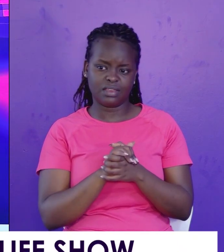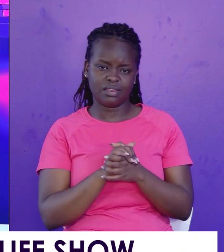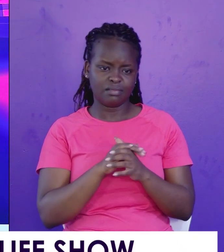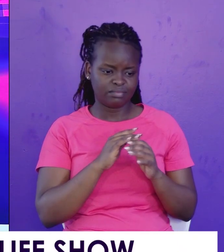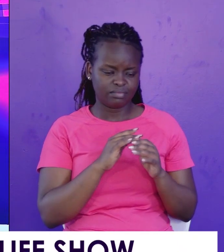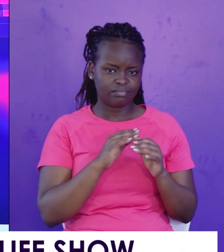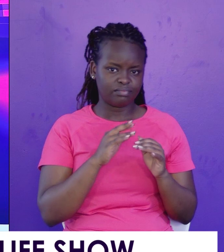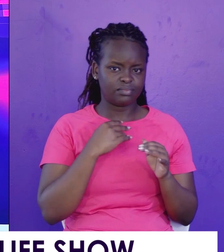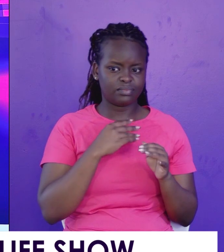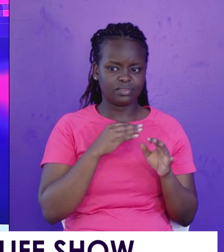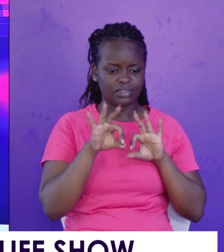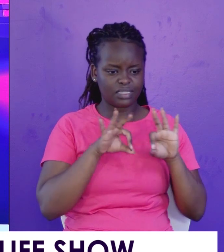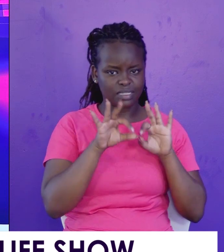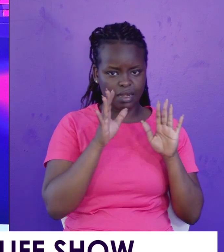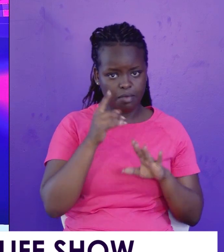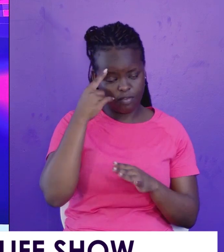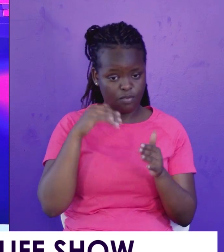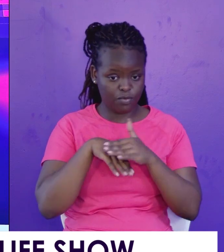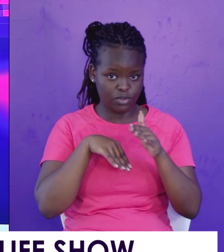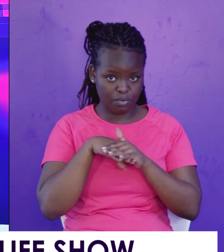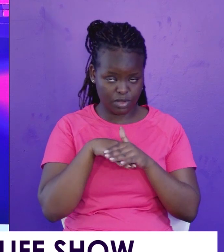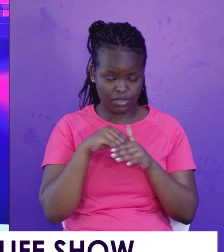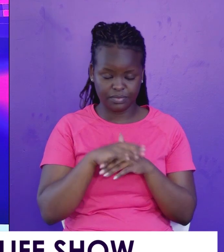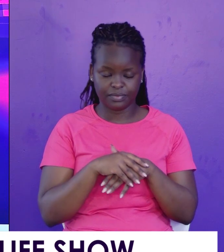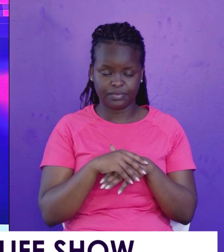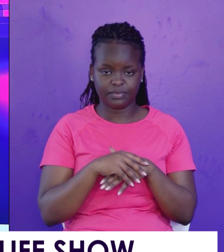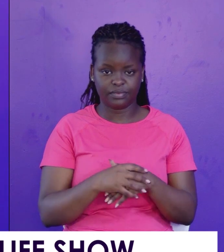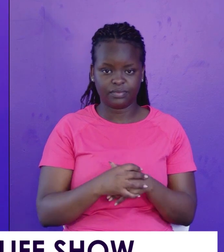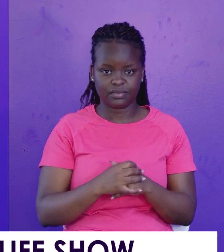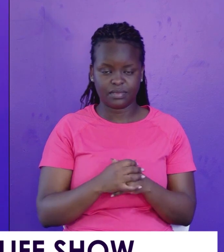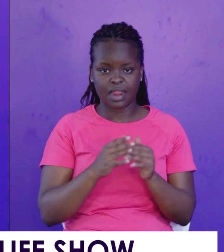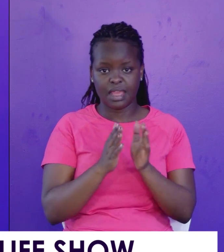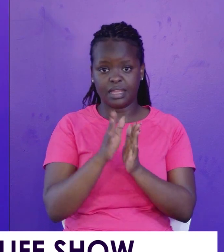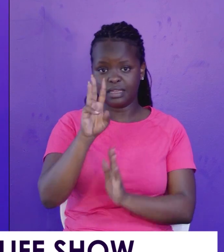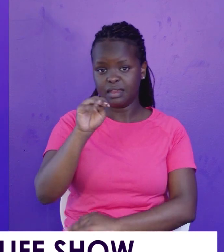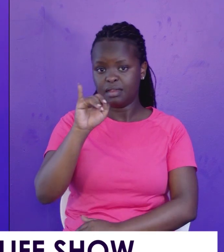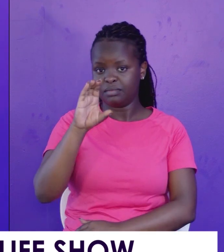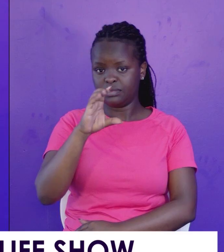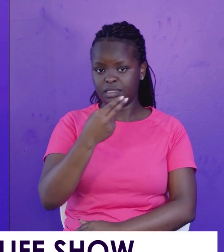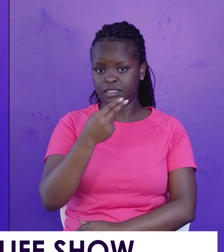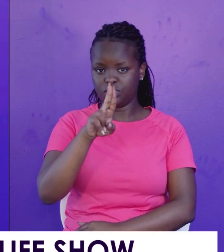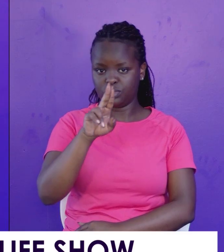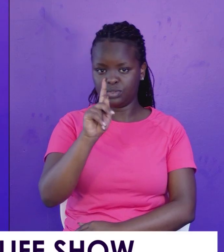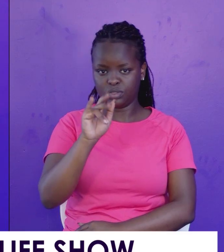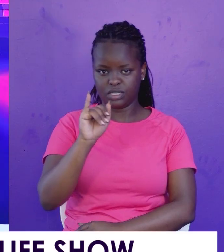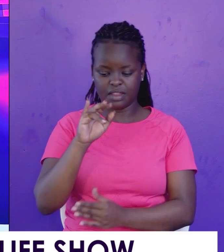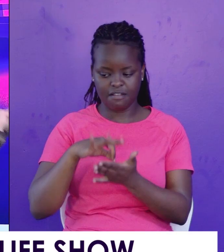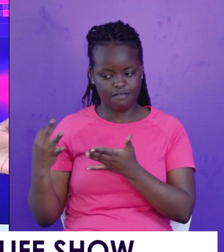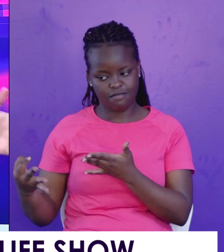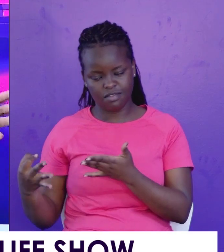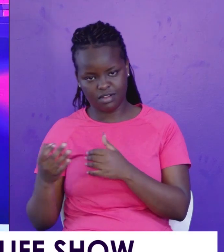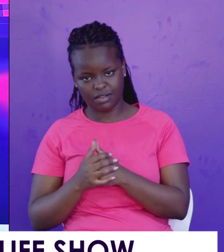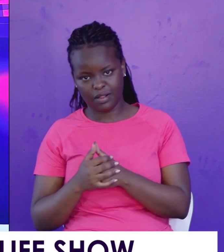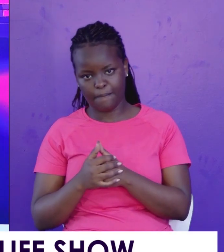the late John Mishuki was always falling in the game. Mishuki anaanguka. And he mentioned names and said that Mishuki,